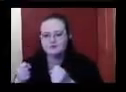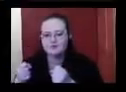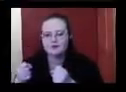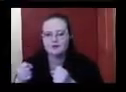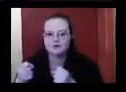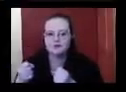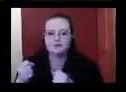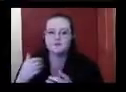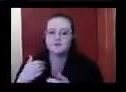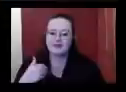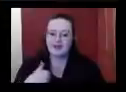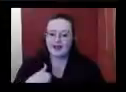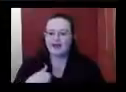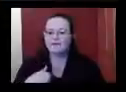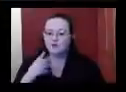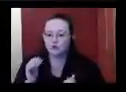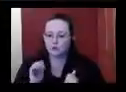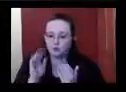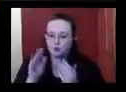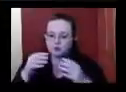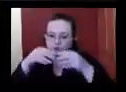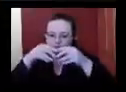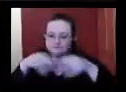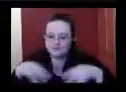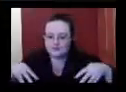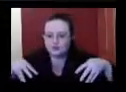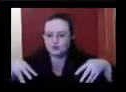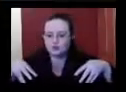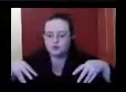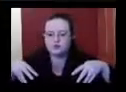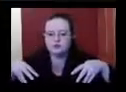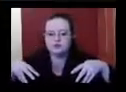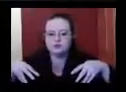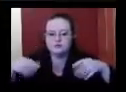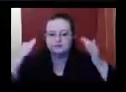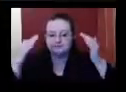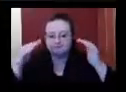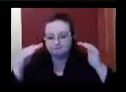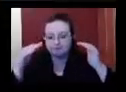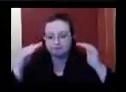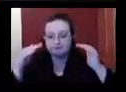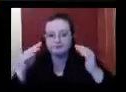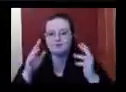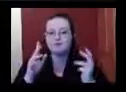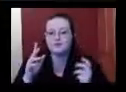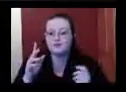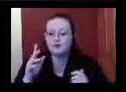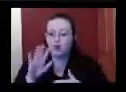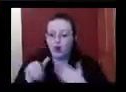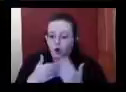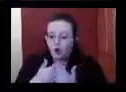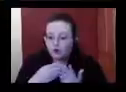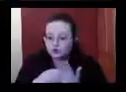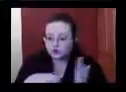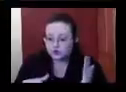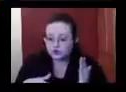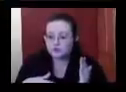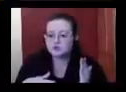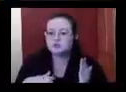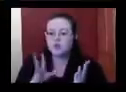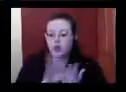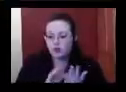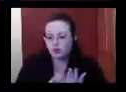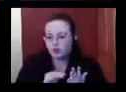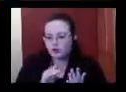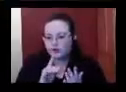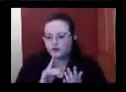with a tiered mental health approach. So mental health literacy for all students, particularly at